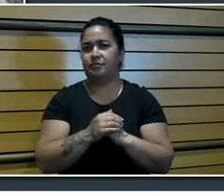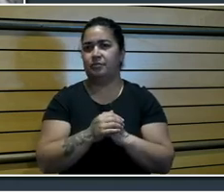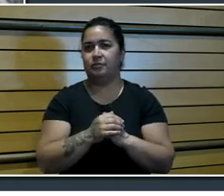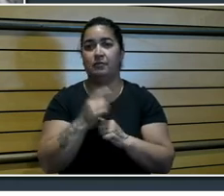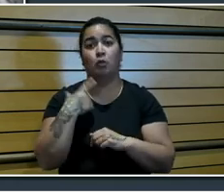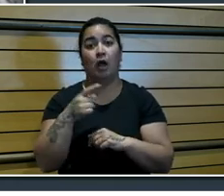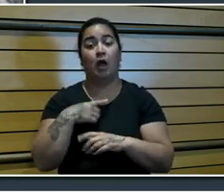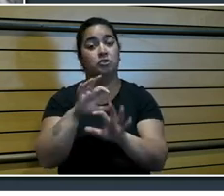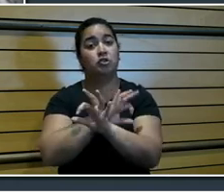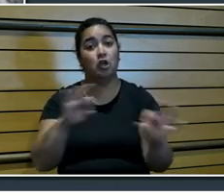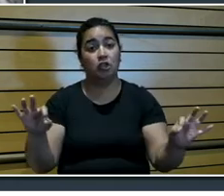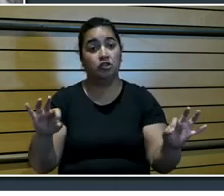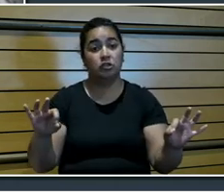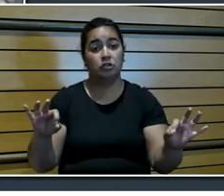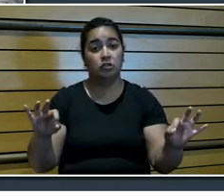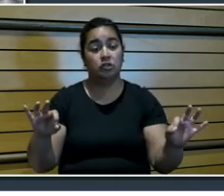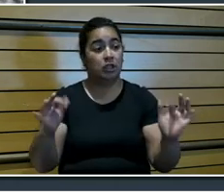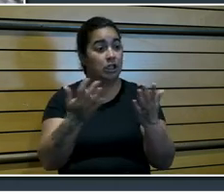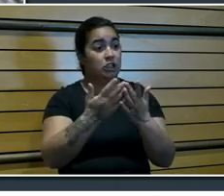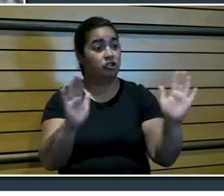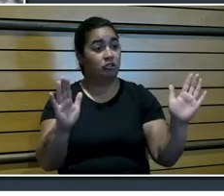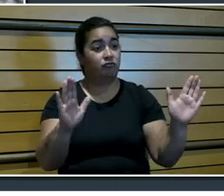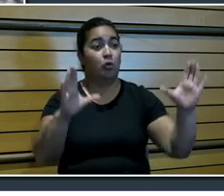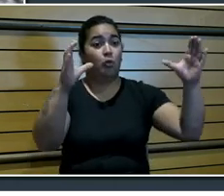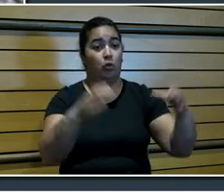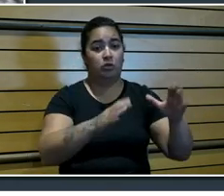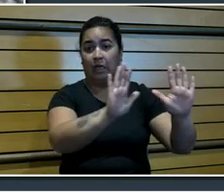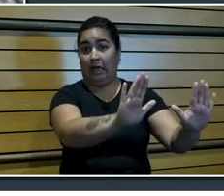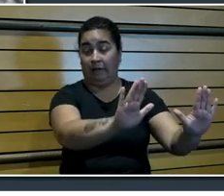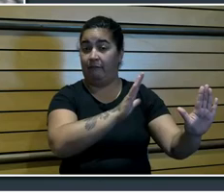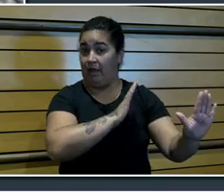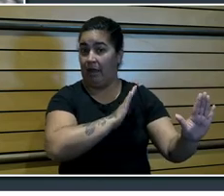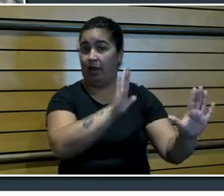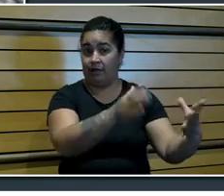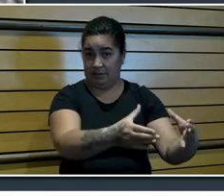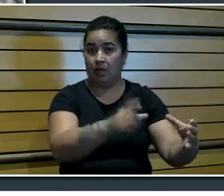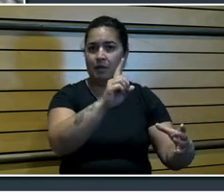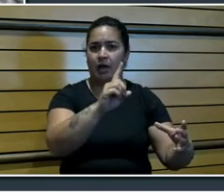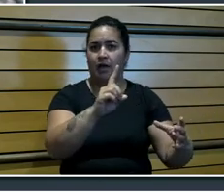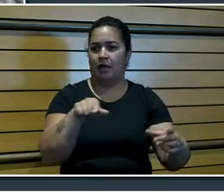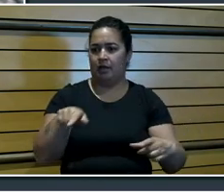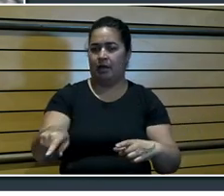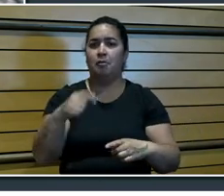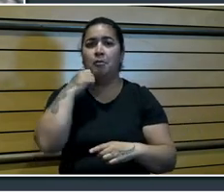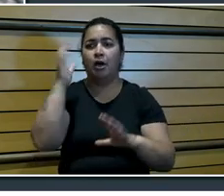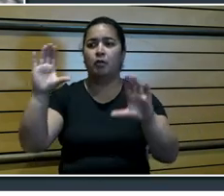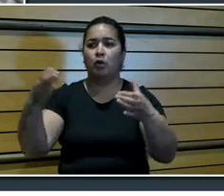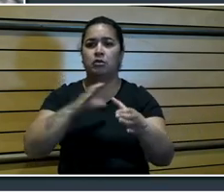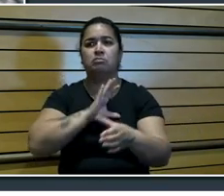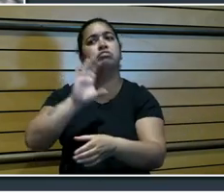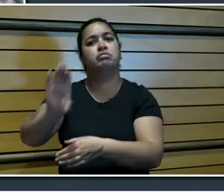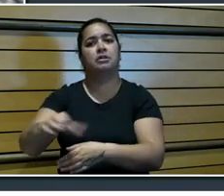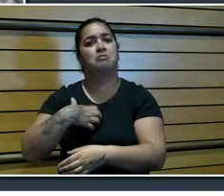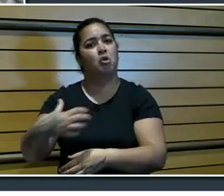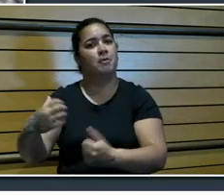why can't we leave general wards with the same power and mana they have and just give more mana and power to things like Māori